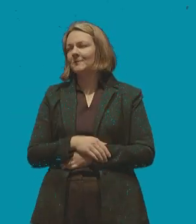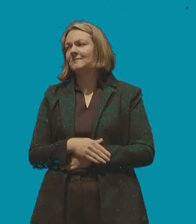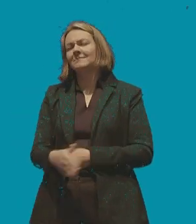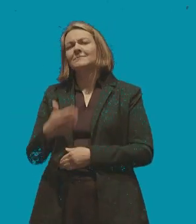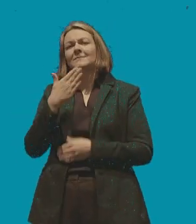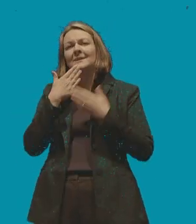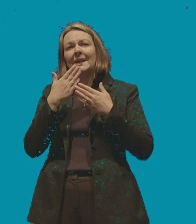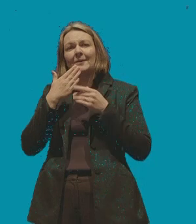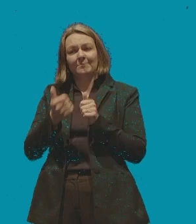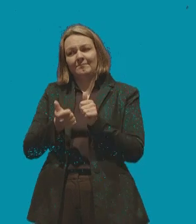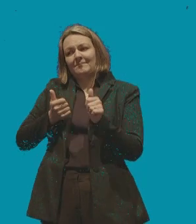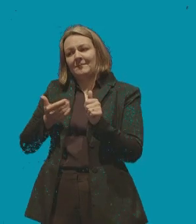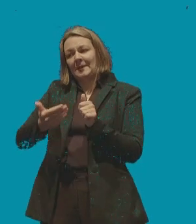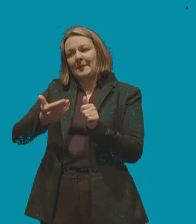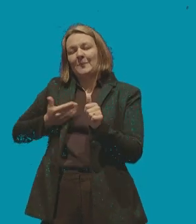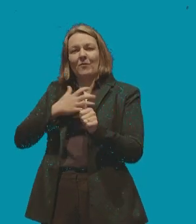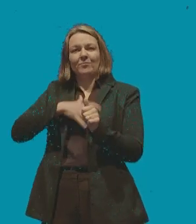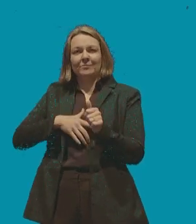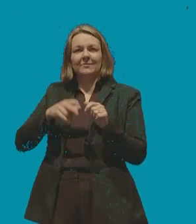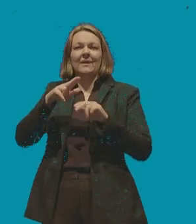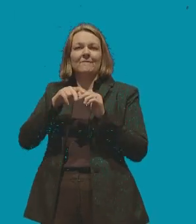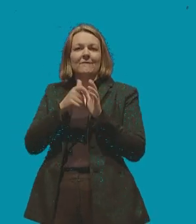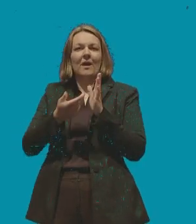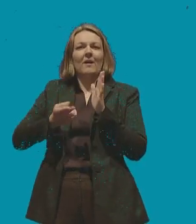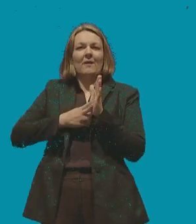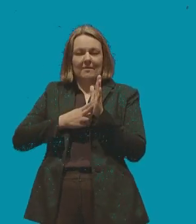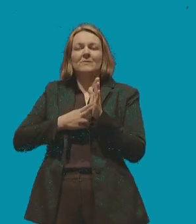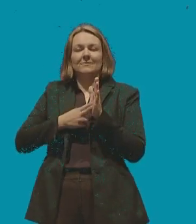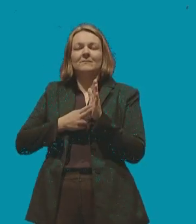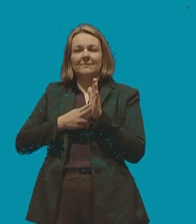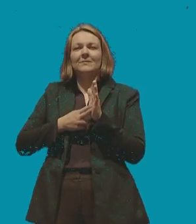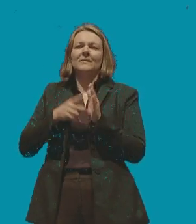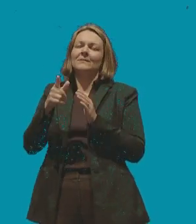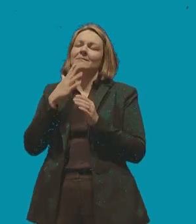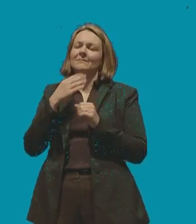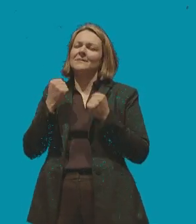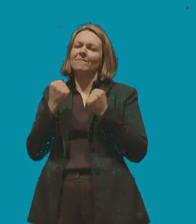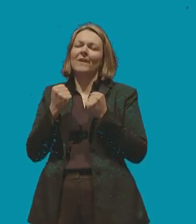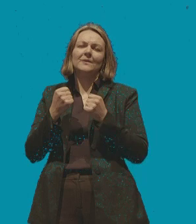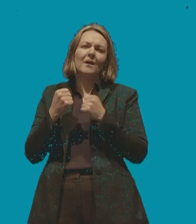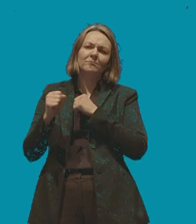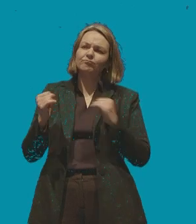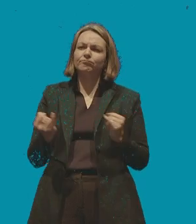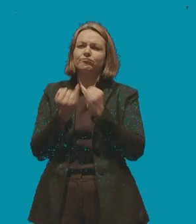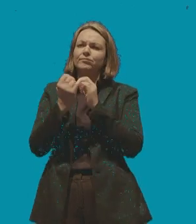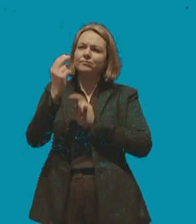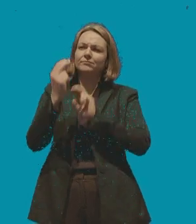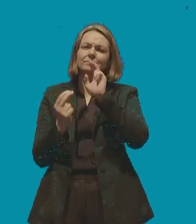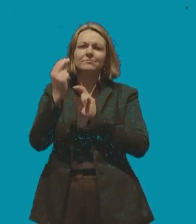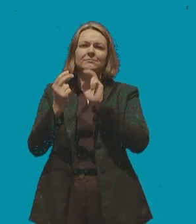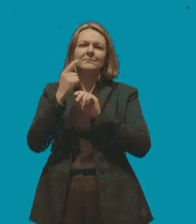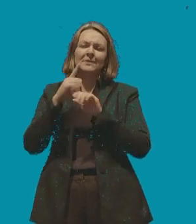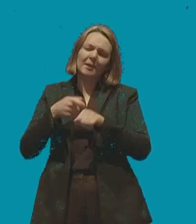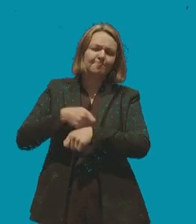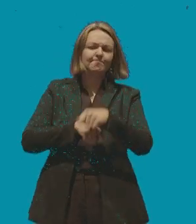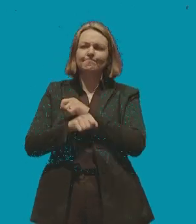my predecessor and now General Secretary Fran Heathcote. Fran is a fighter and represents everything that makes this union the fighting